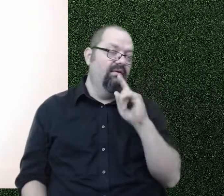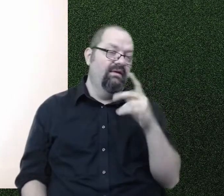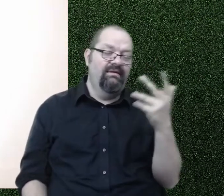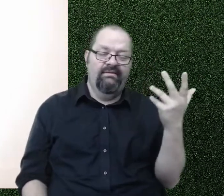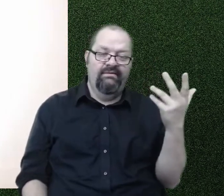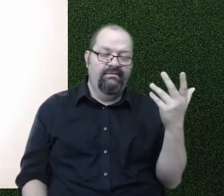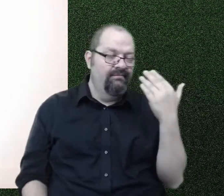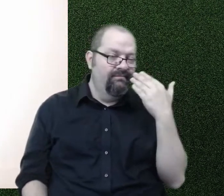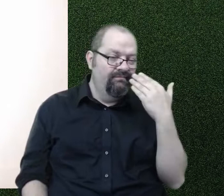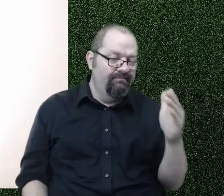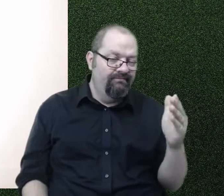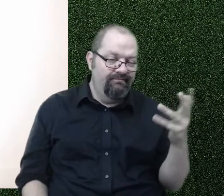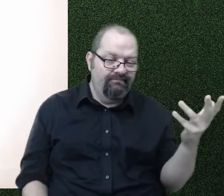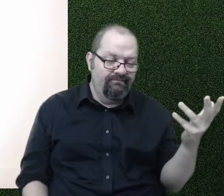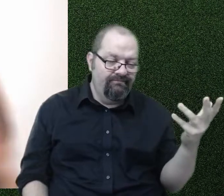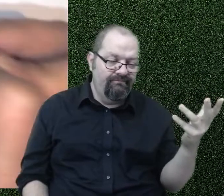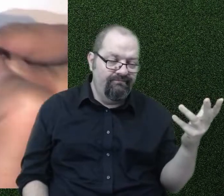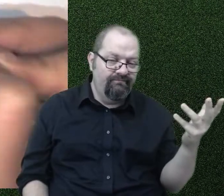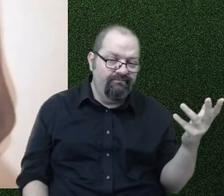know,